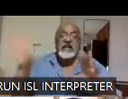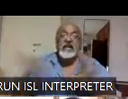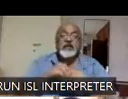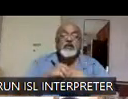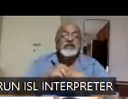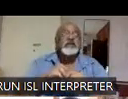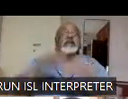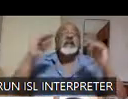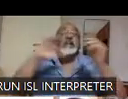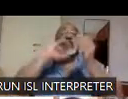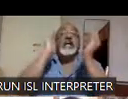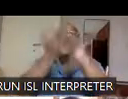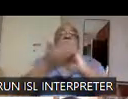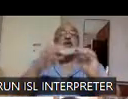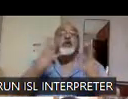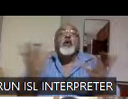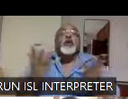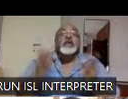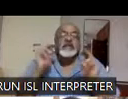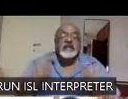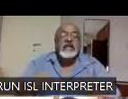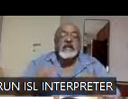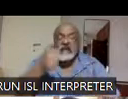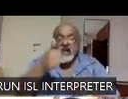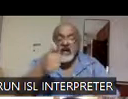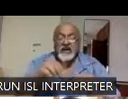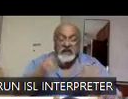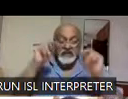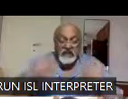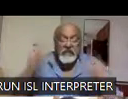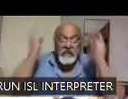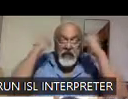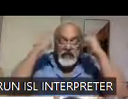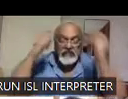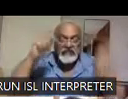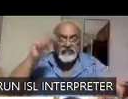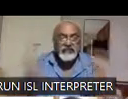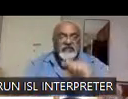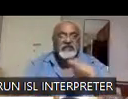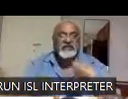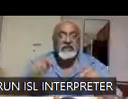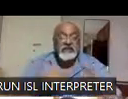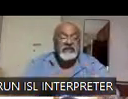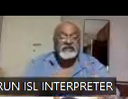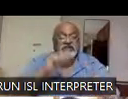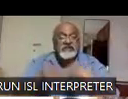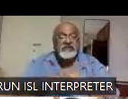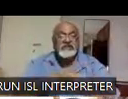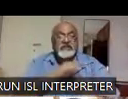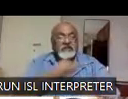level. What is required in India is a change in mindset. And that change comes when the